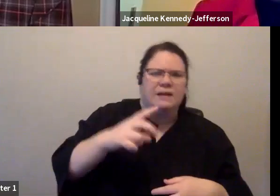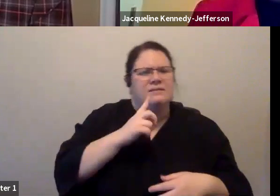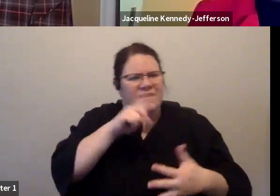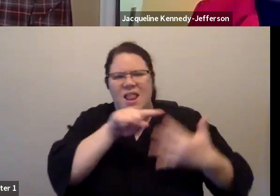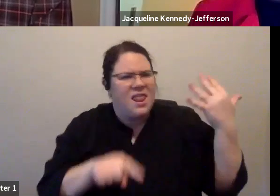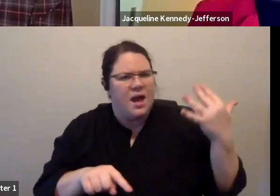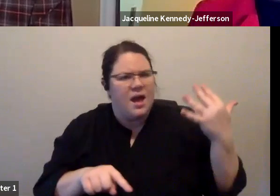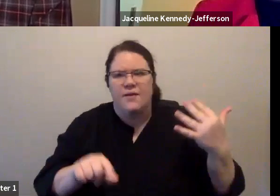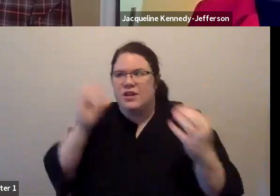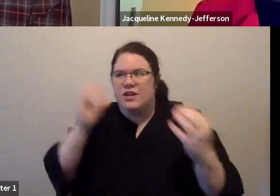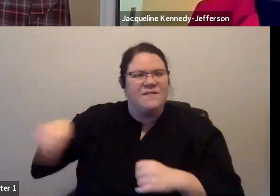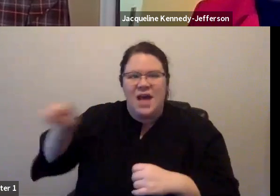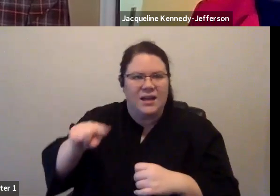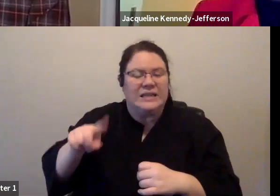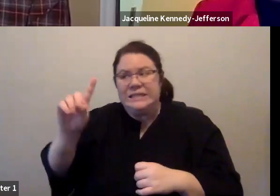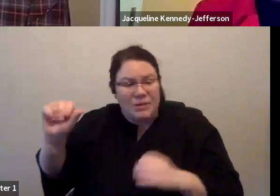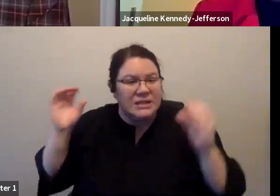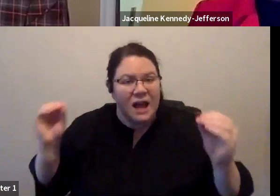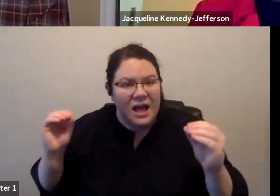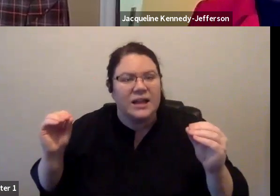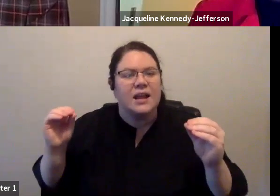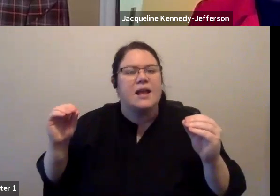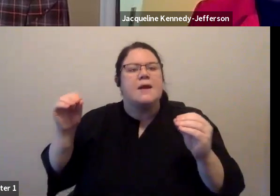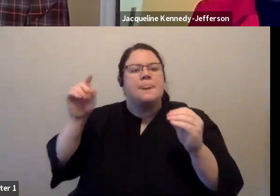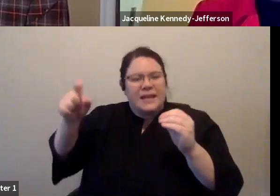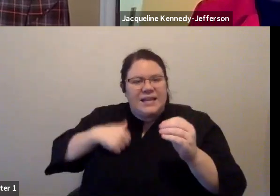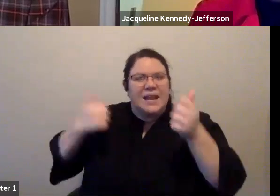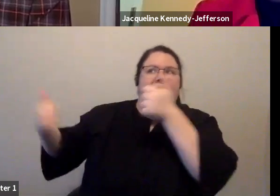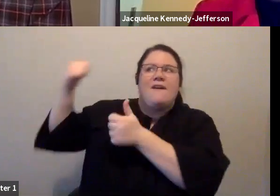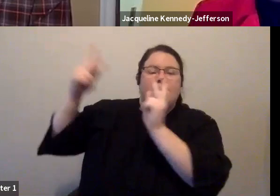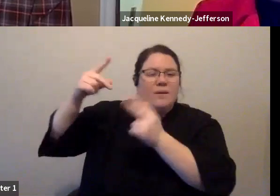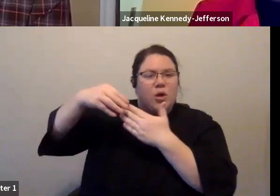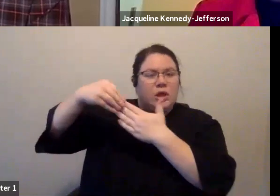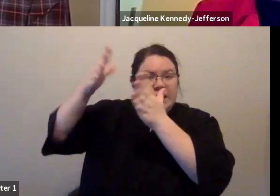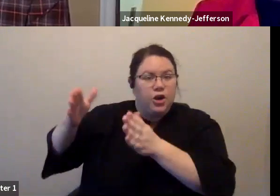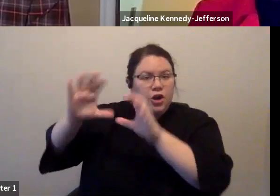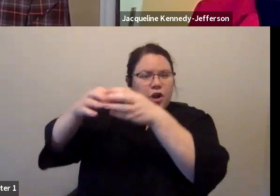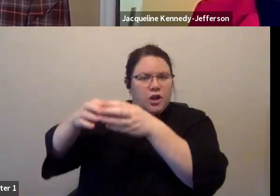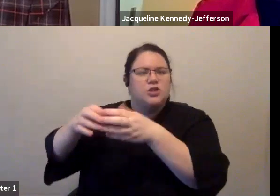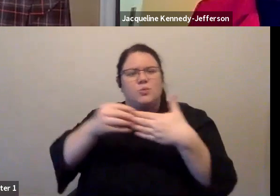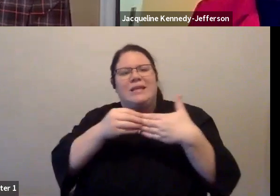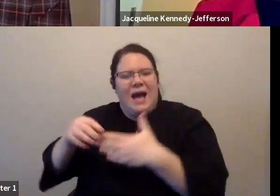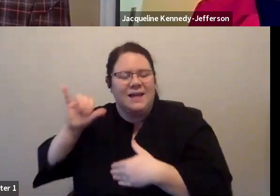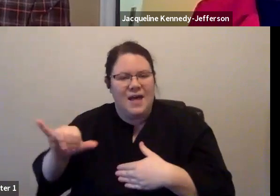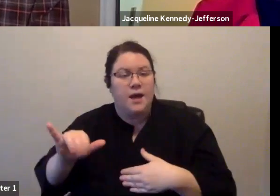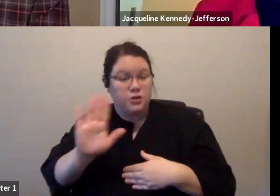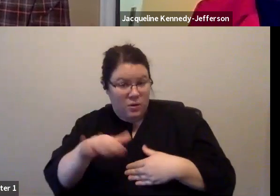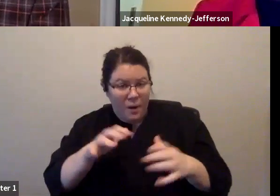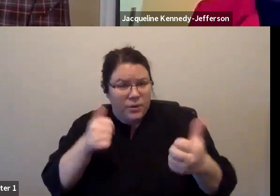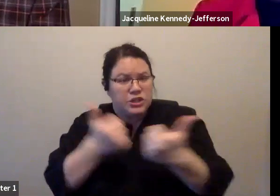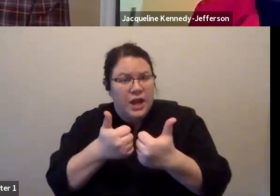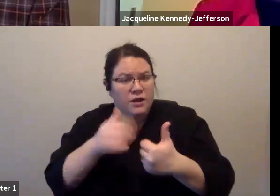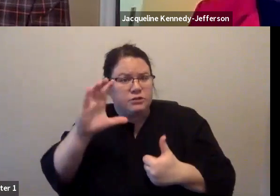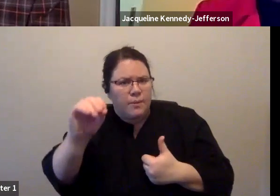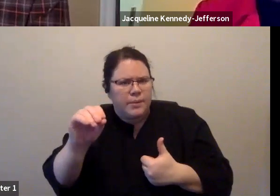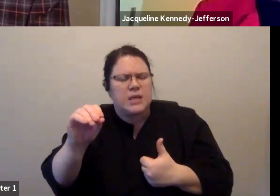at leadership positions to help guide those organizations. And so I would actually challenge organizations also